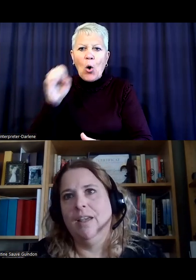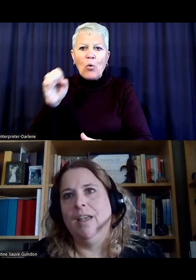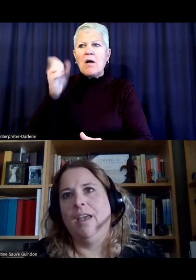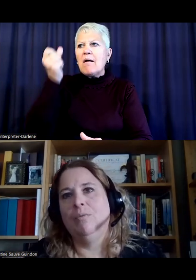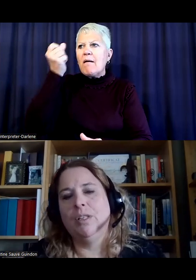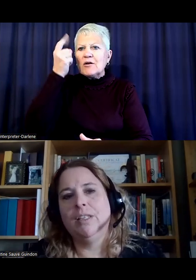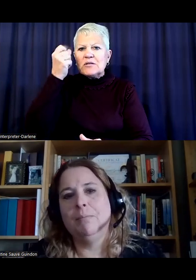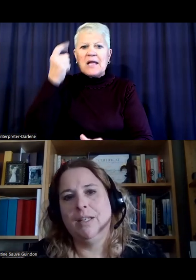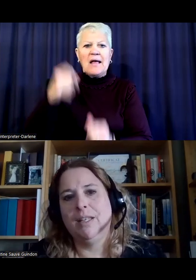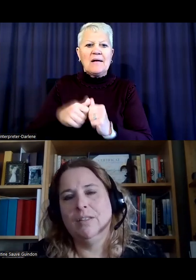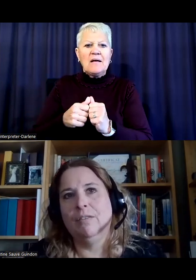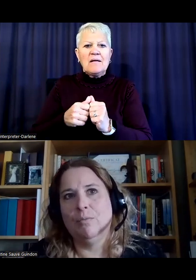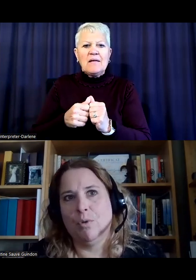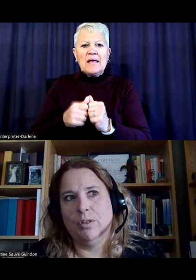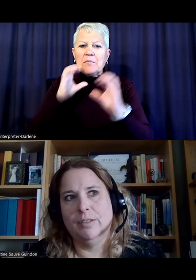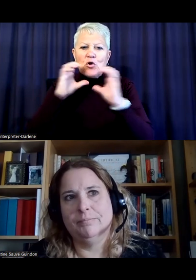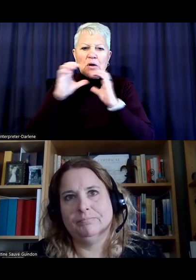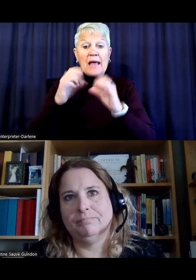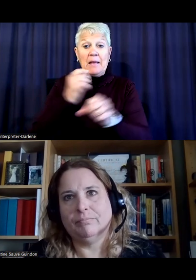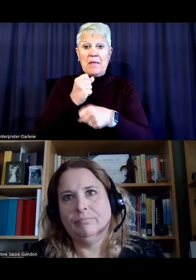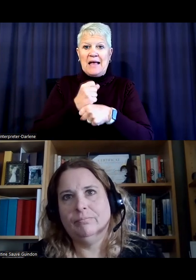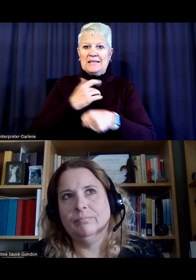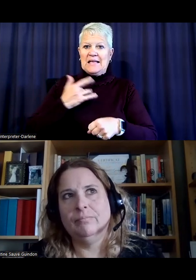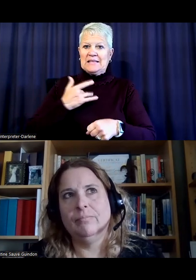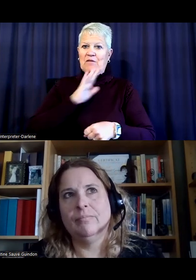understand, and really to make sense of the world.